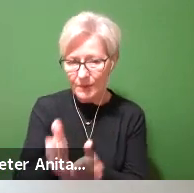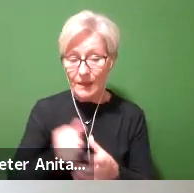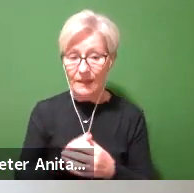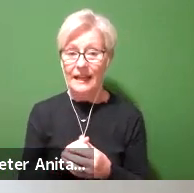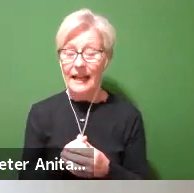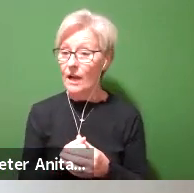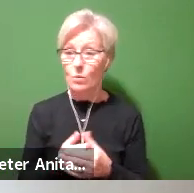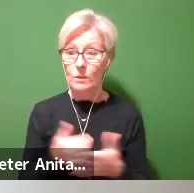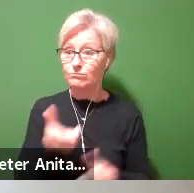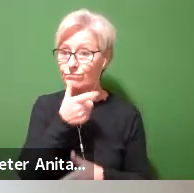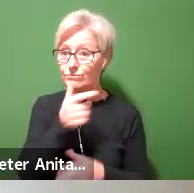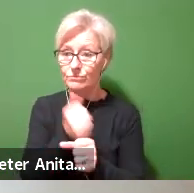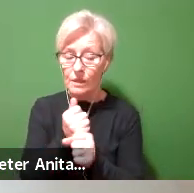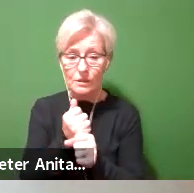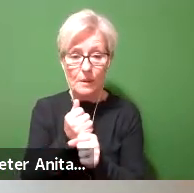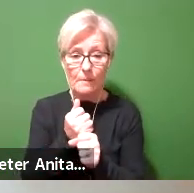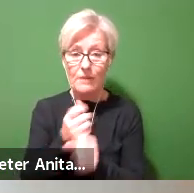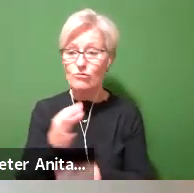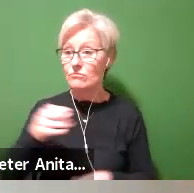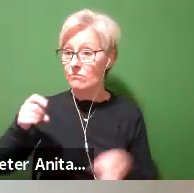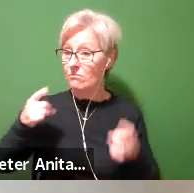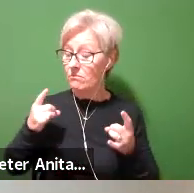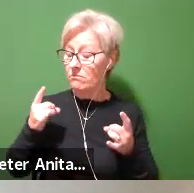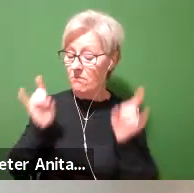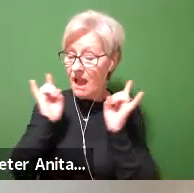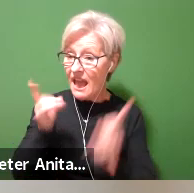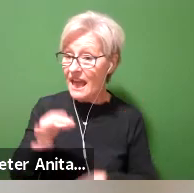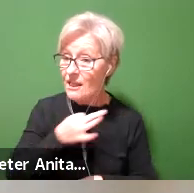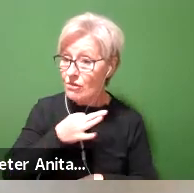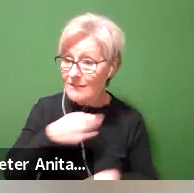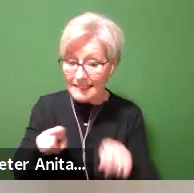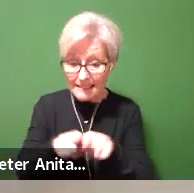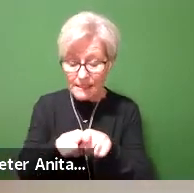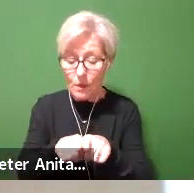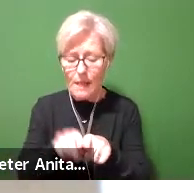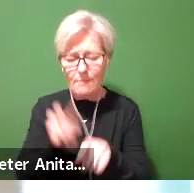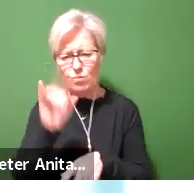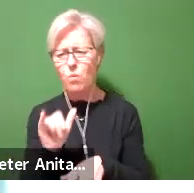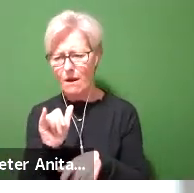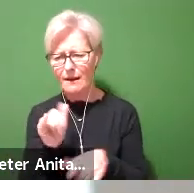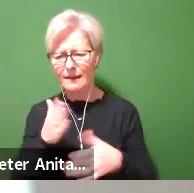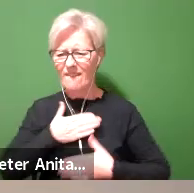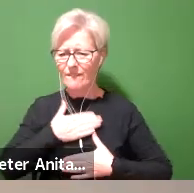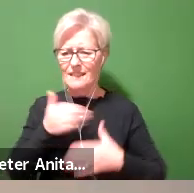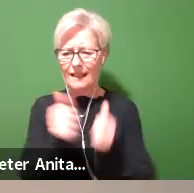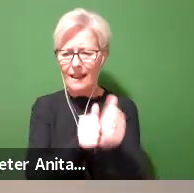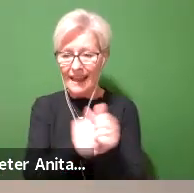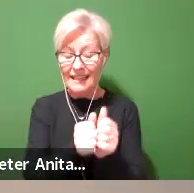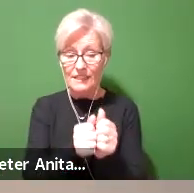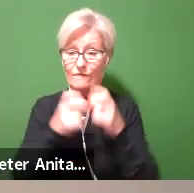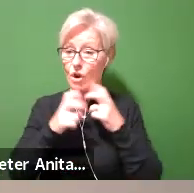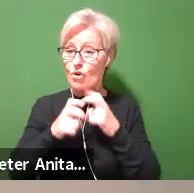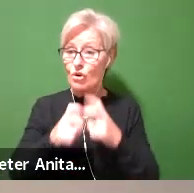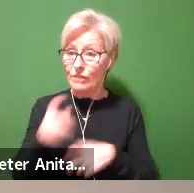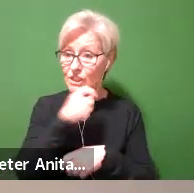in perimenopause and menopause. So why be physically active? The research shows that being physically active has a positive effect